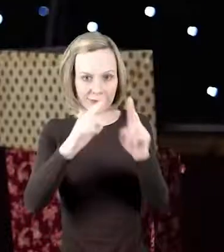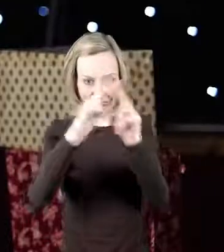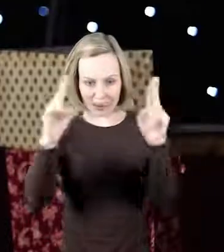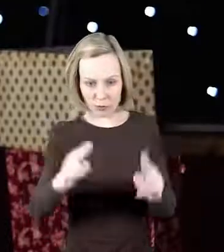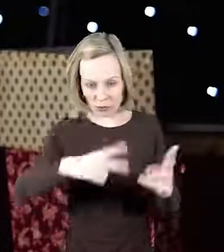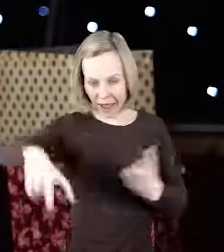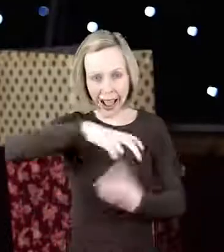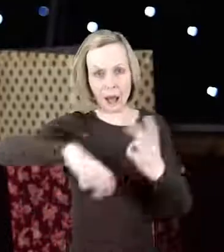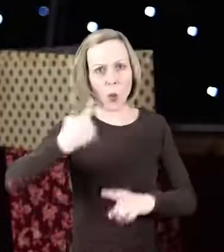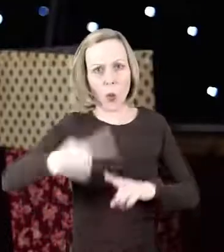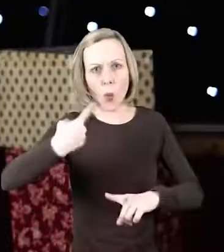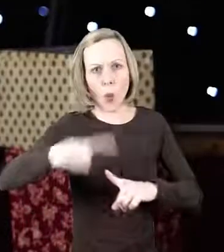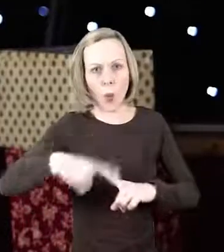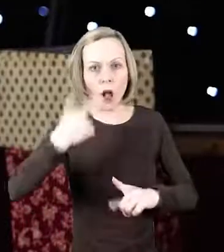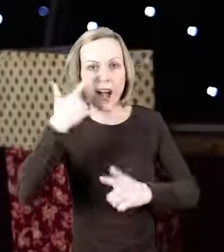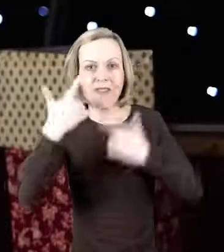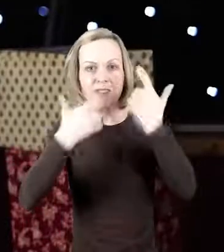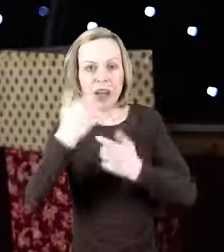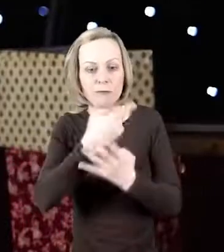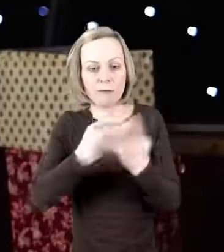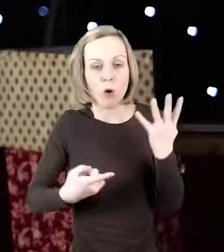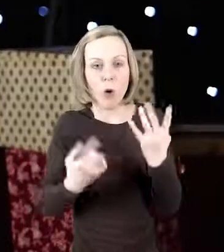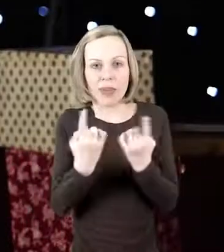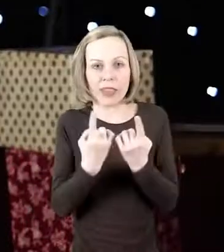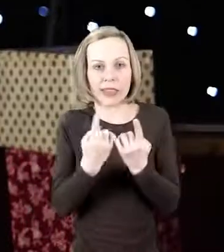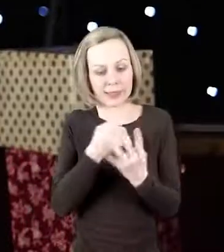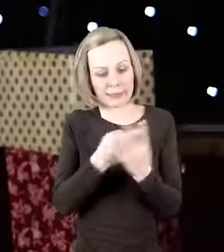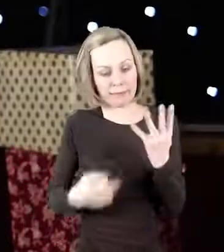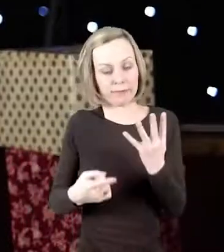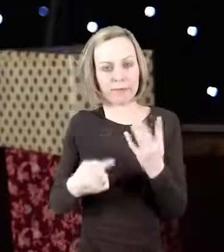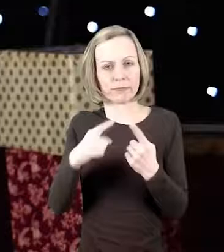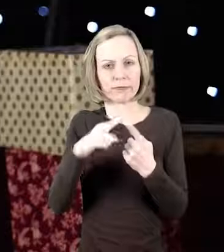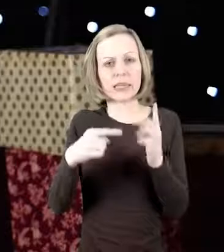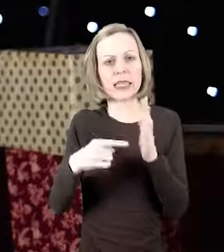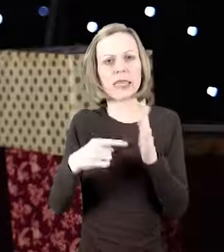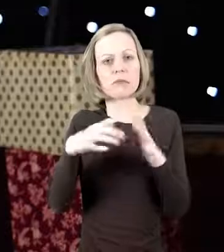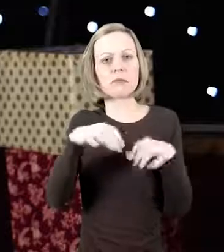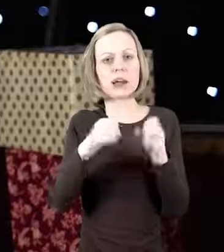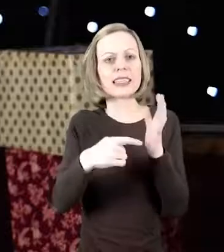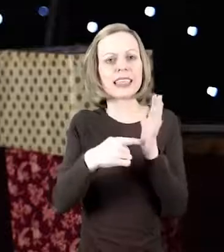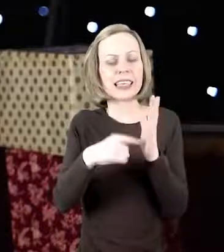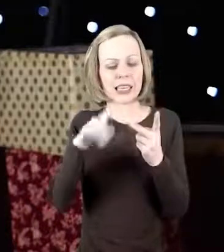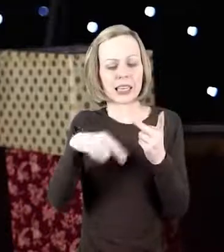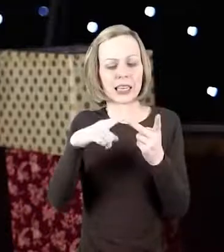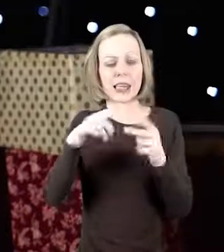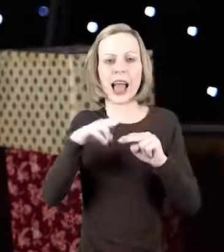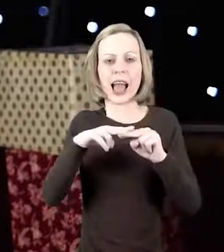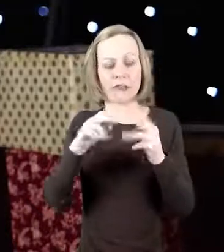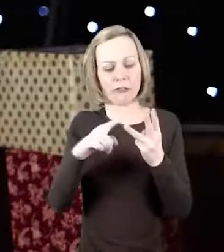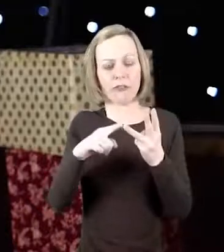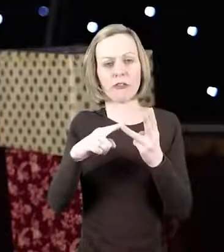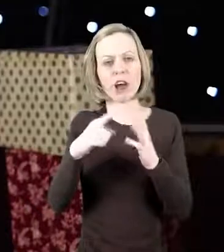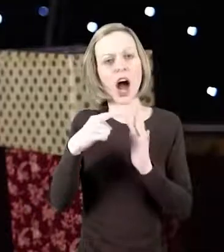run around your house as fast as you can and find four items for me that begin with T, F,